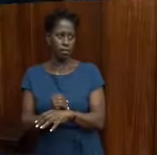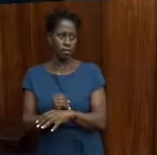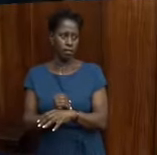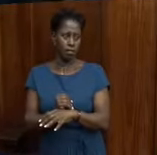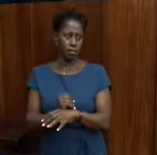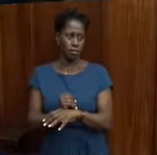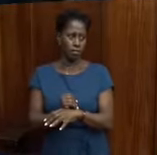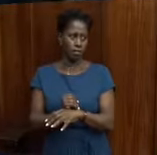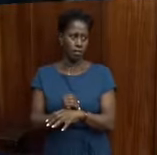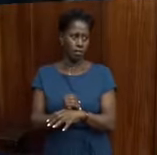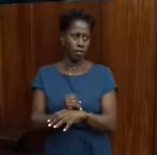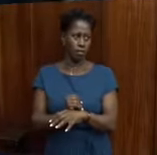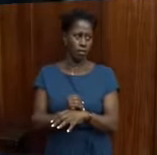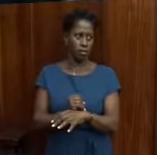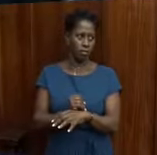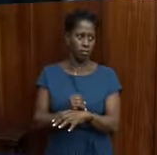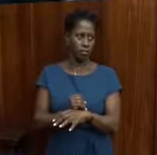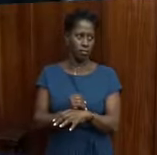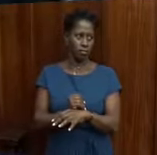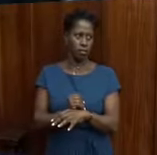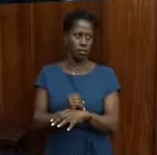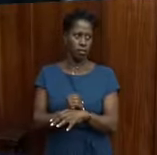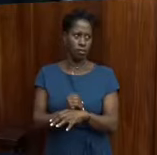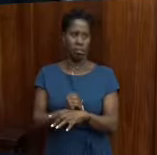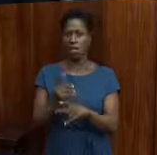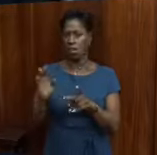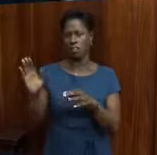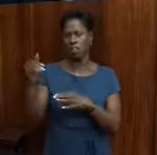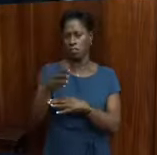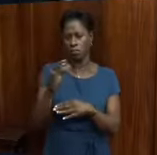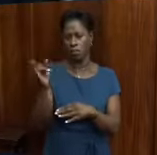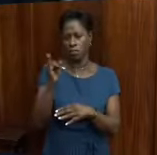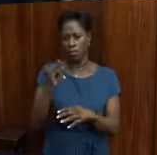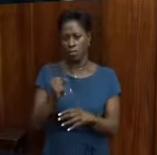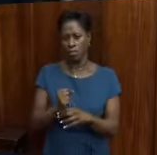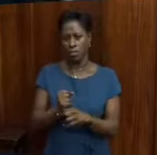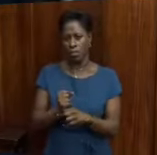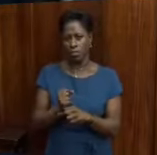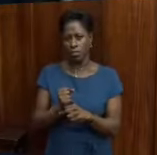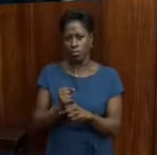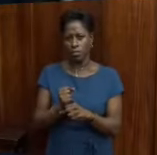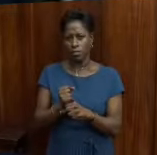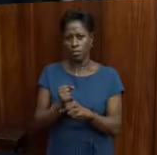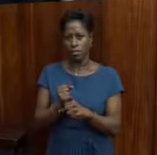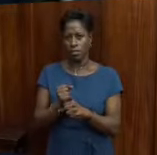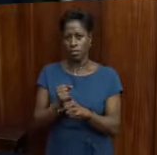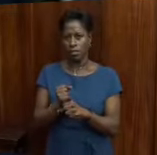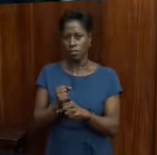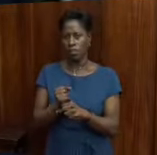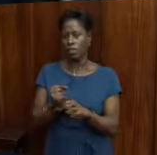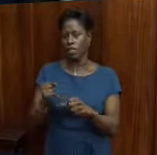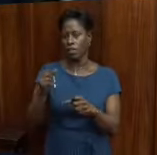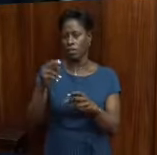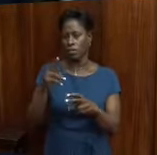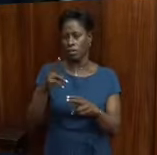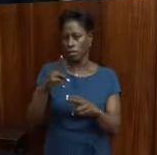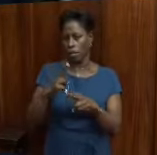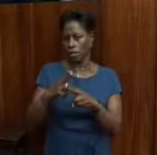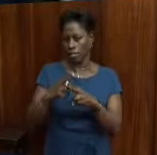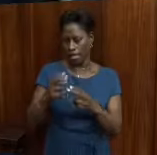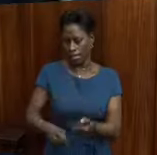and a regional climate risk fisheries insurance, supporting investments in coastal infrastructure to de-risk and